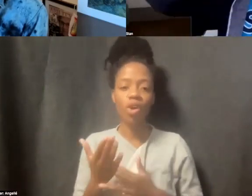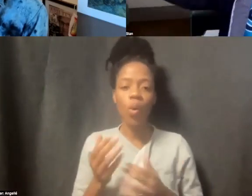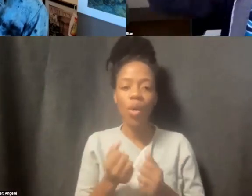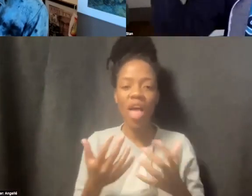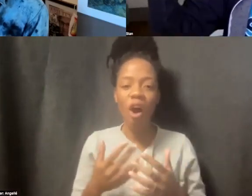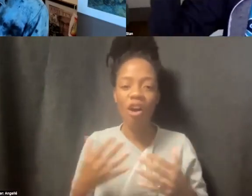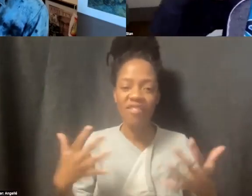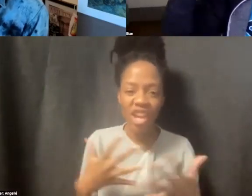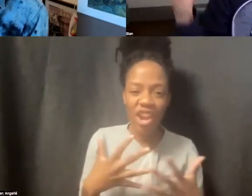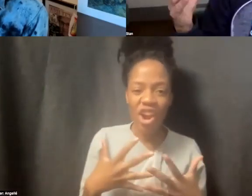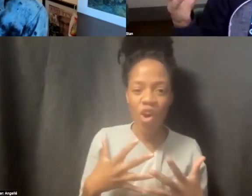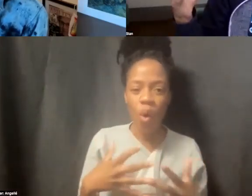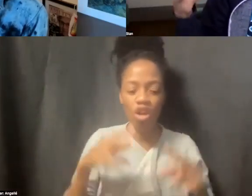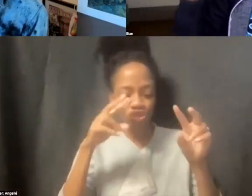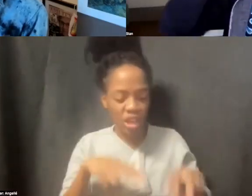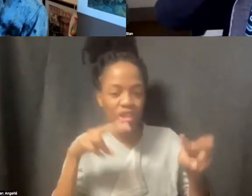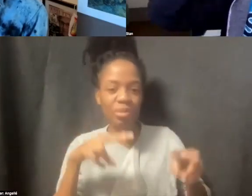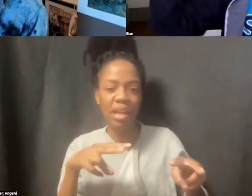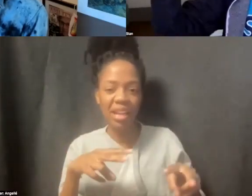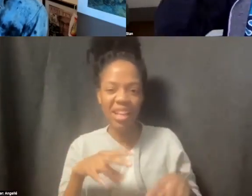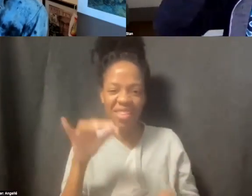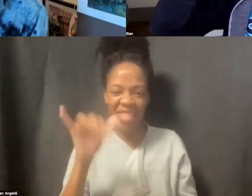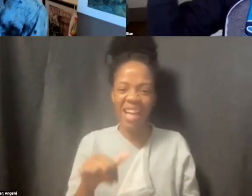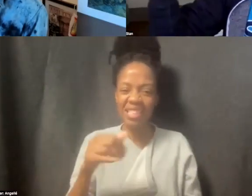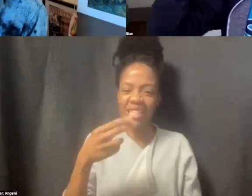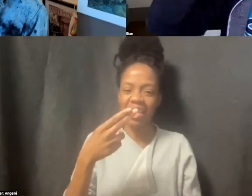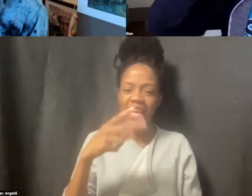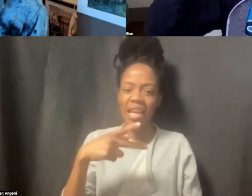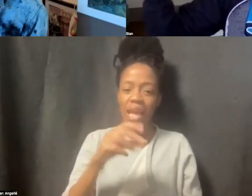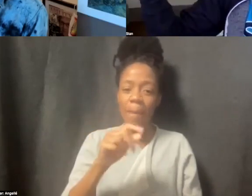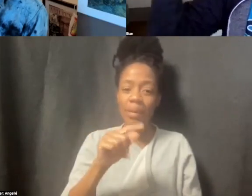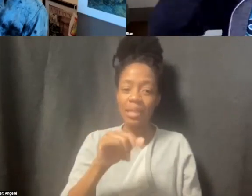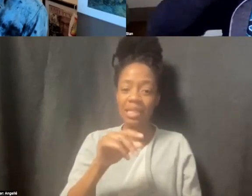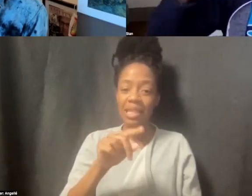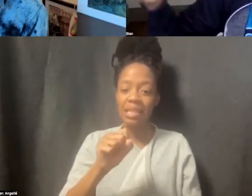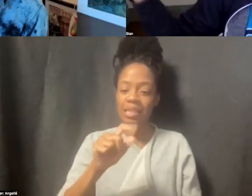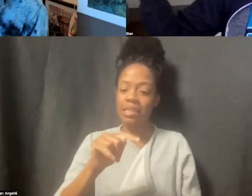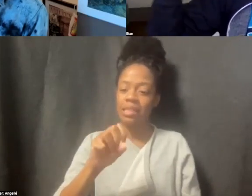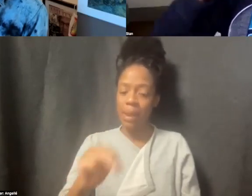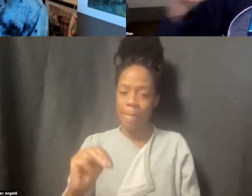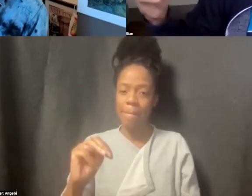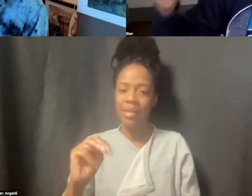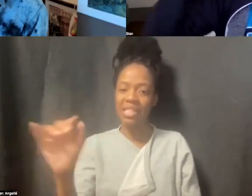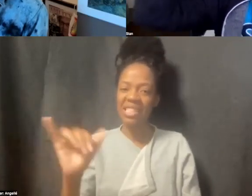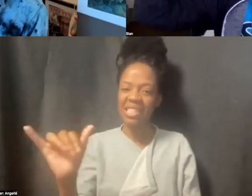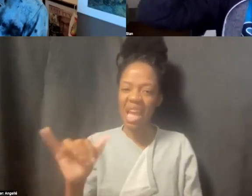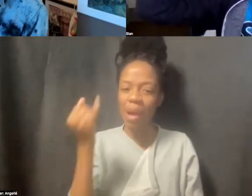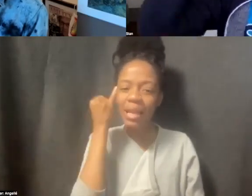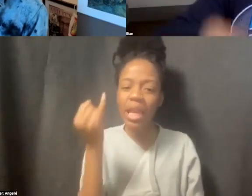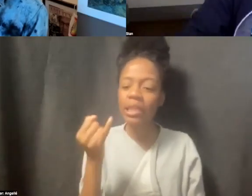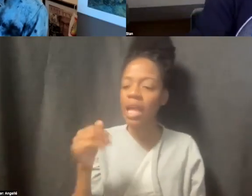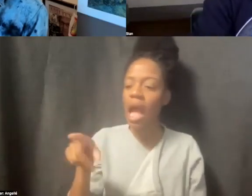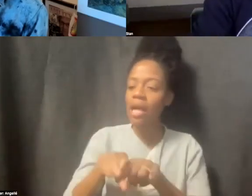like you are when you're hypnotized? And that's all hypnotism it does. It just takes away that and brings you back to when you were a child and you were able to play and you didn't have all